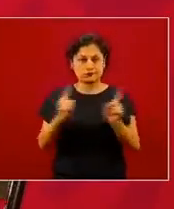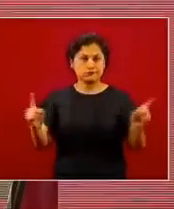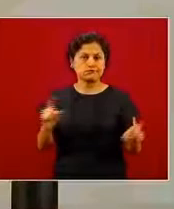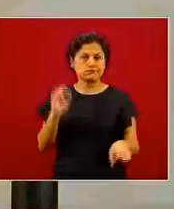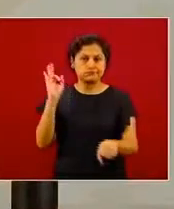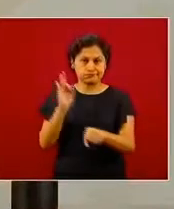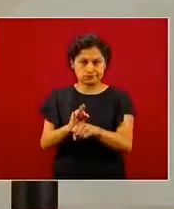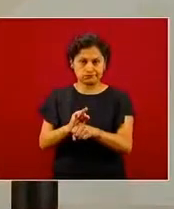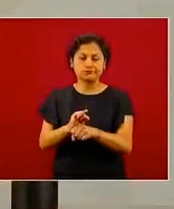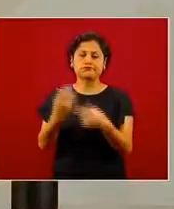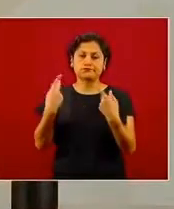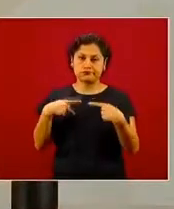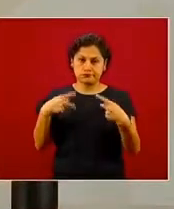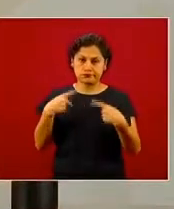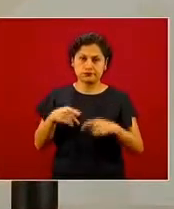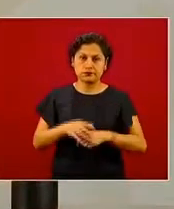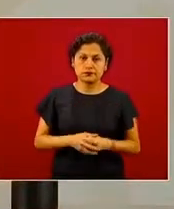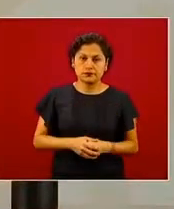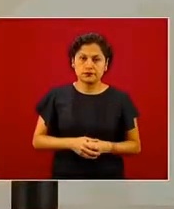prevent transmission.